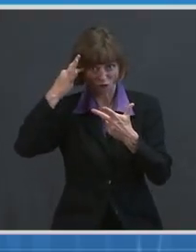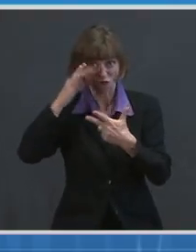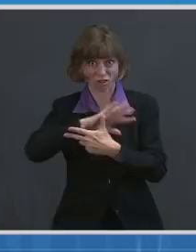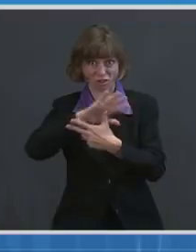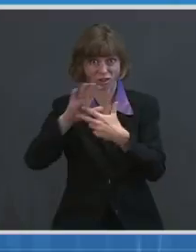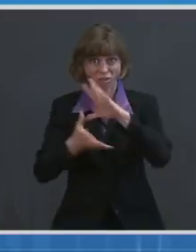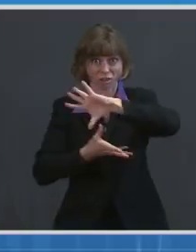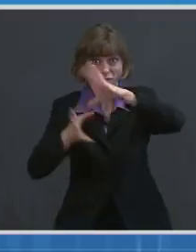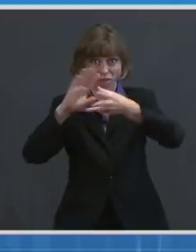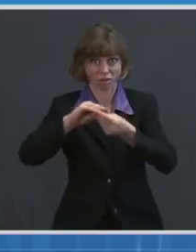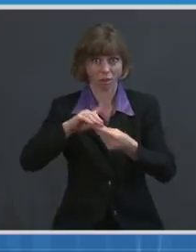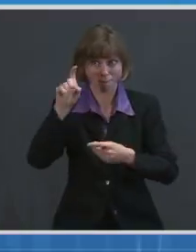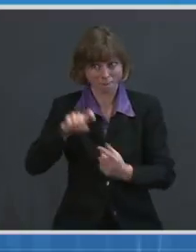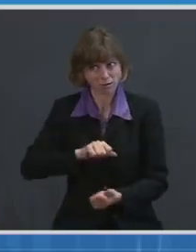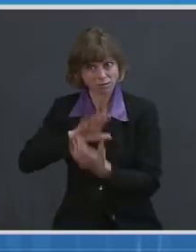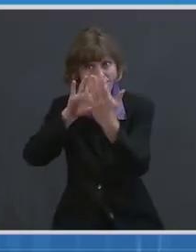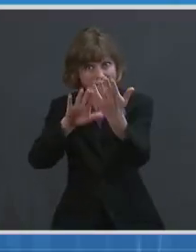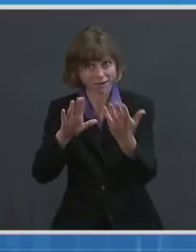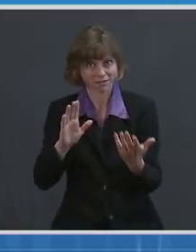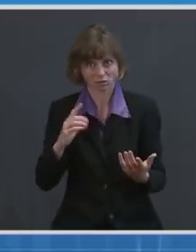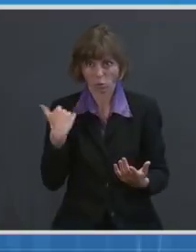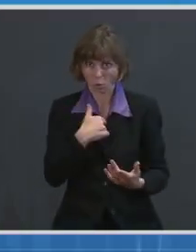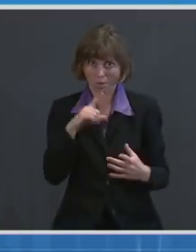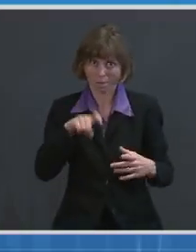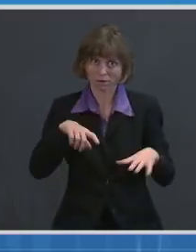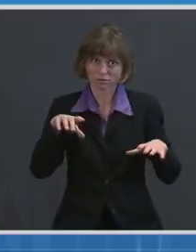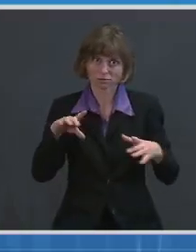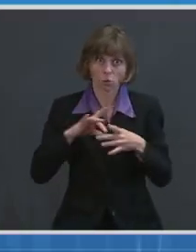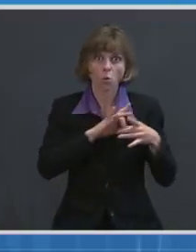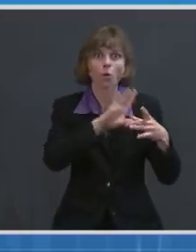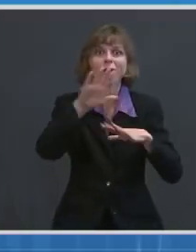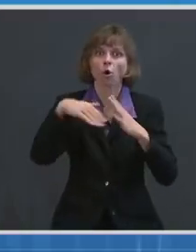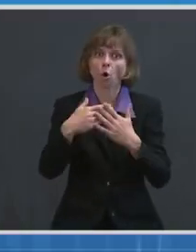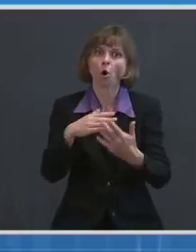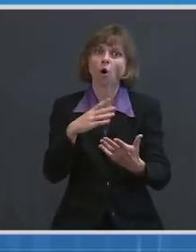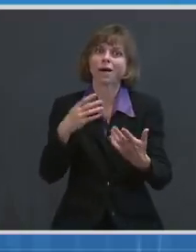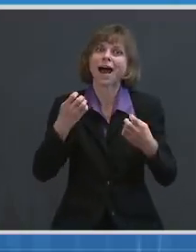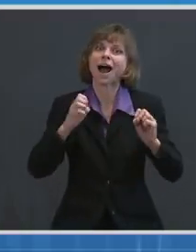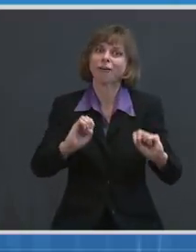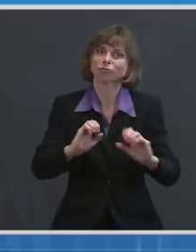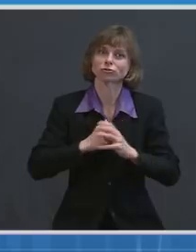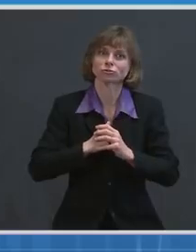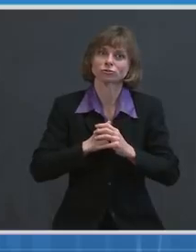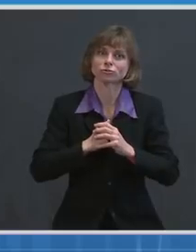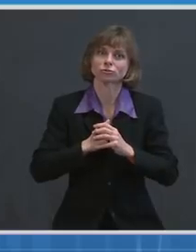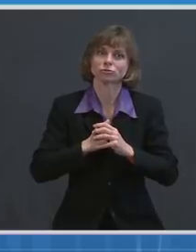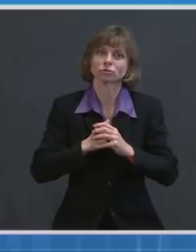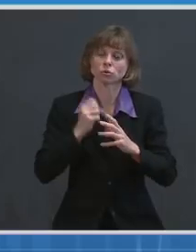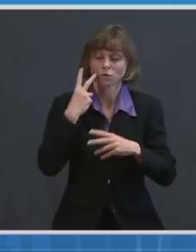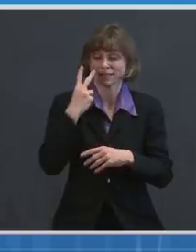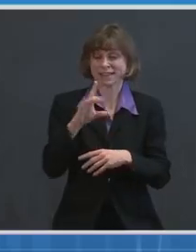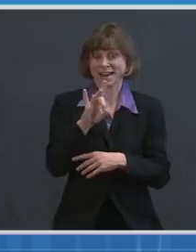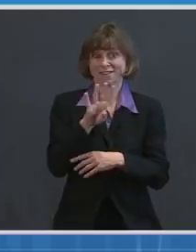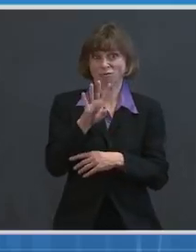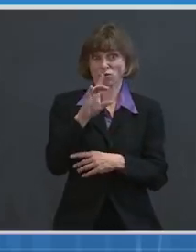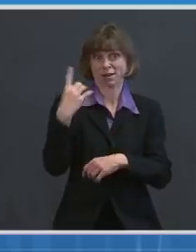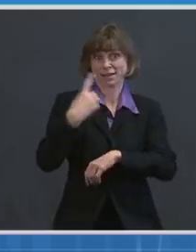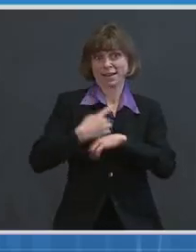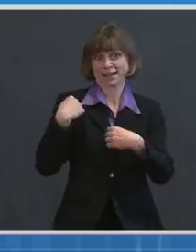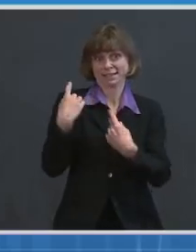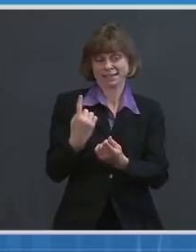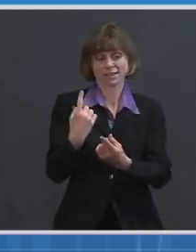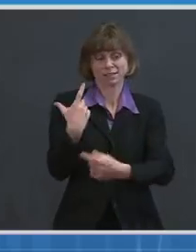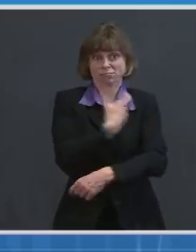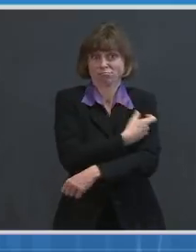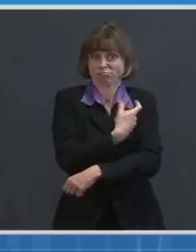calls for that kind of effort. So in light of everything that we've seen in the 84 days since our nation began administering